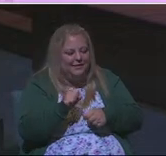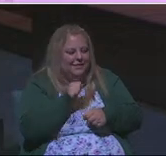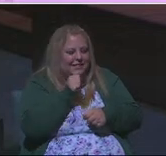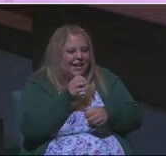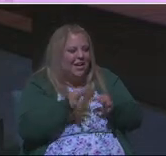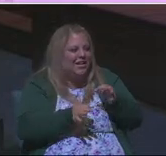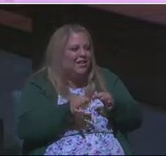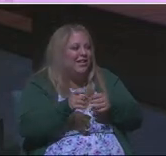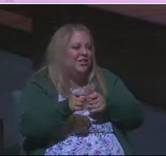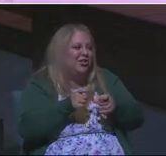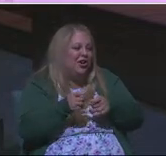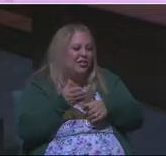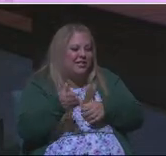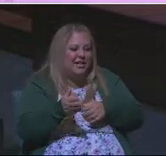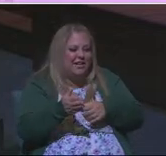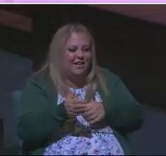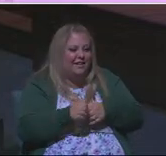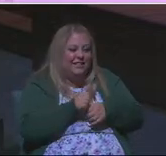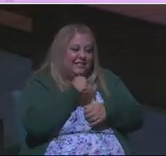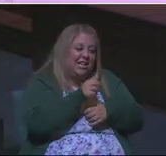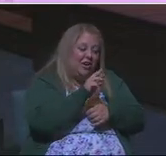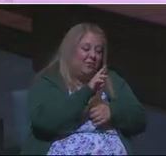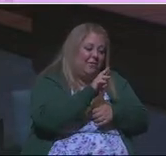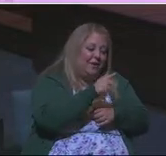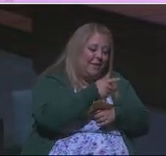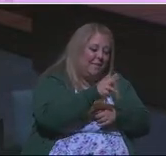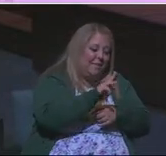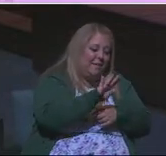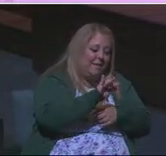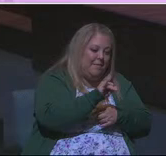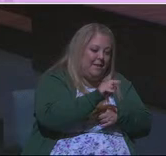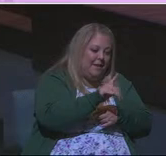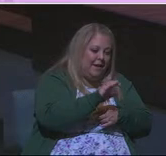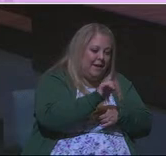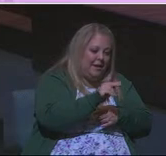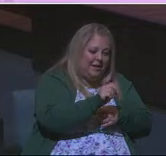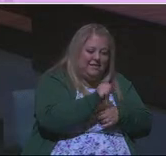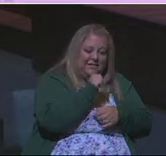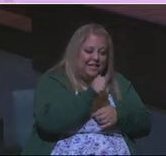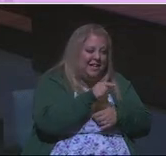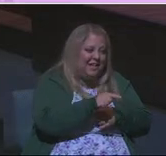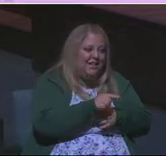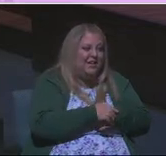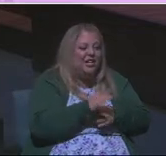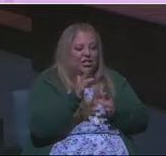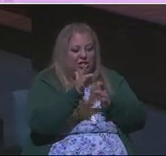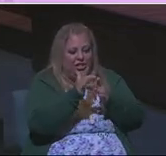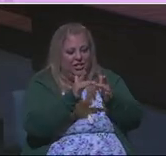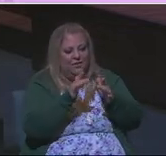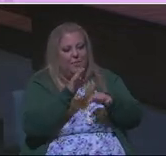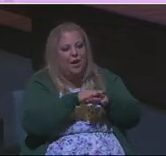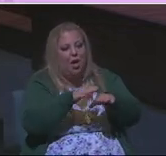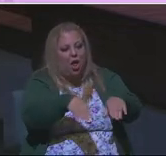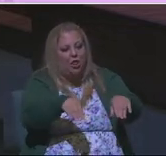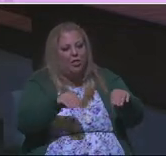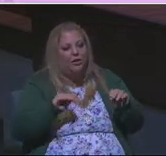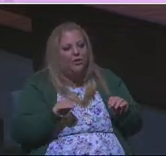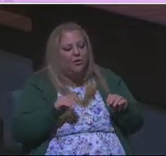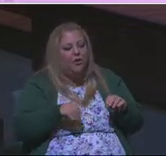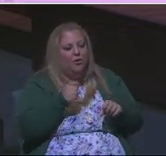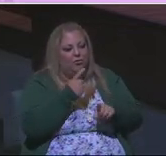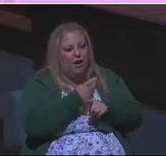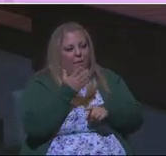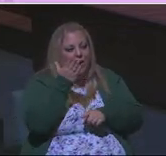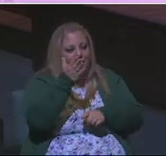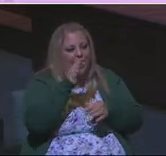And neither are the Republicans, by the way, just so you know, all right? Jesus will be on the throne. Right where he